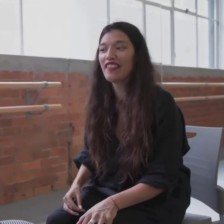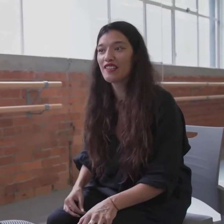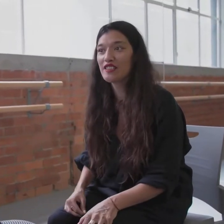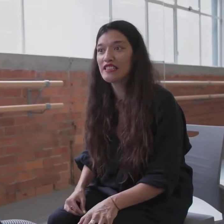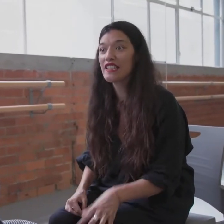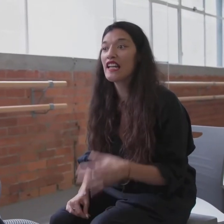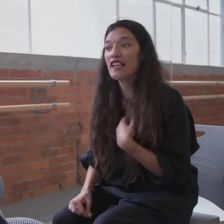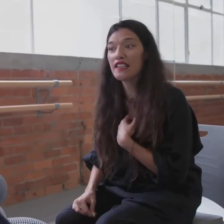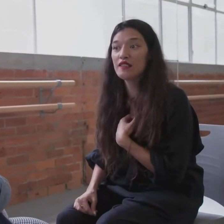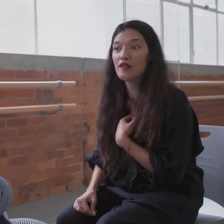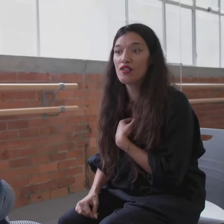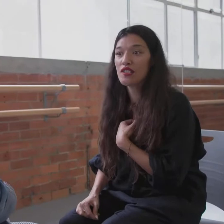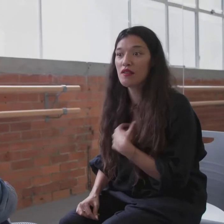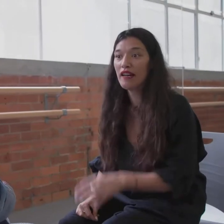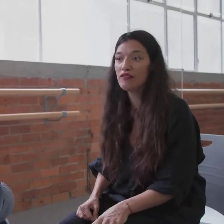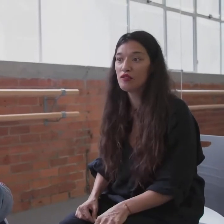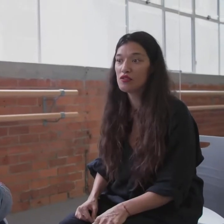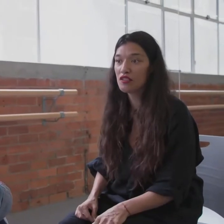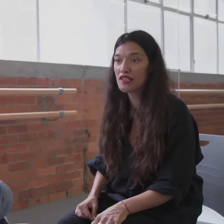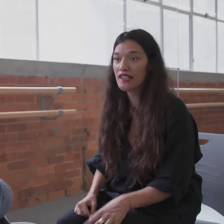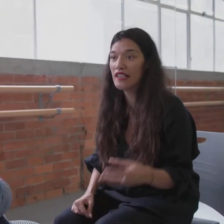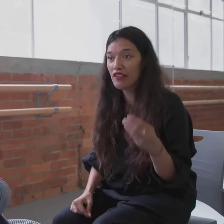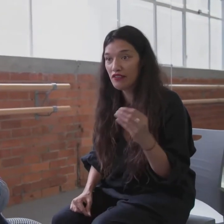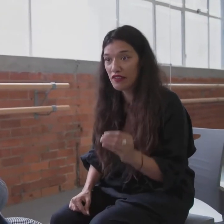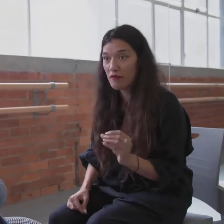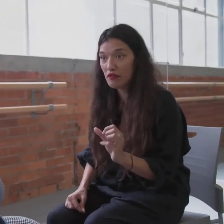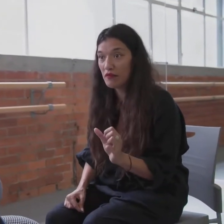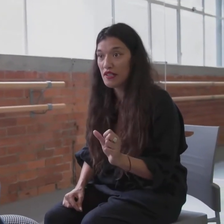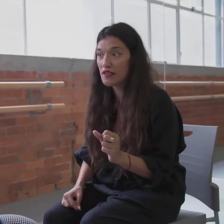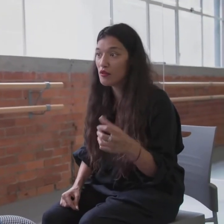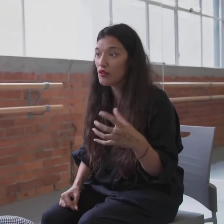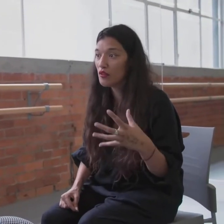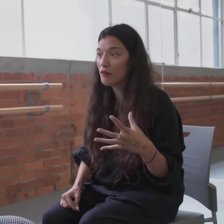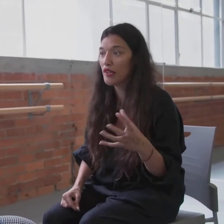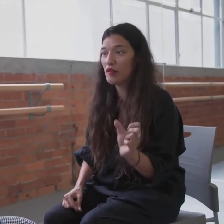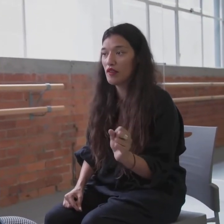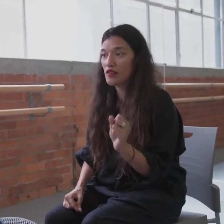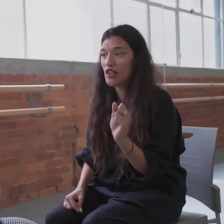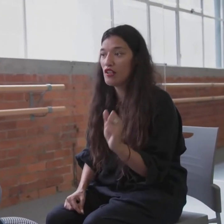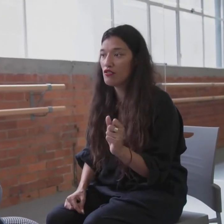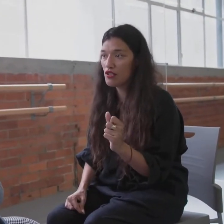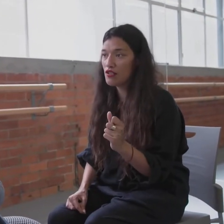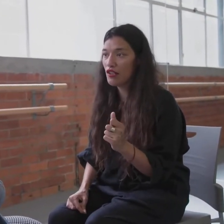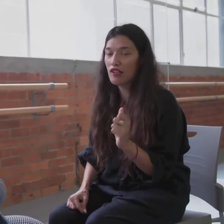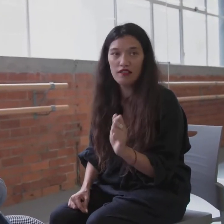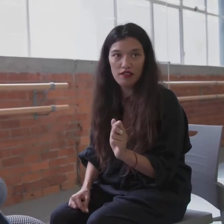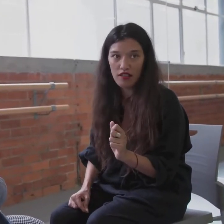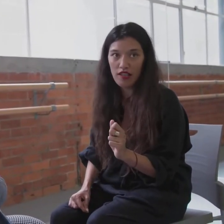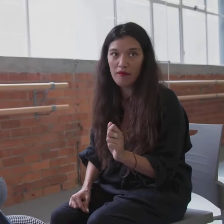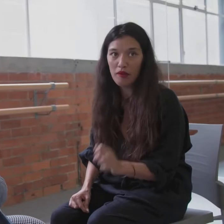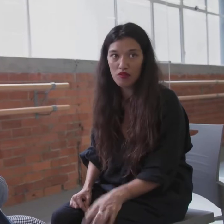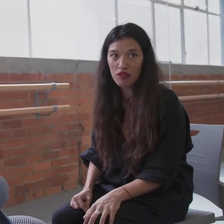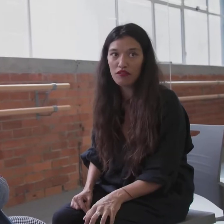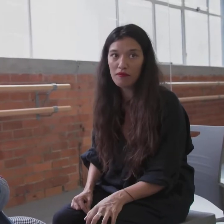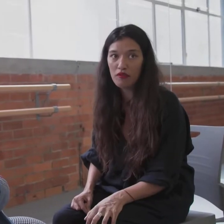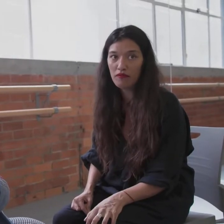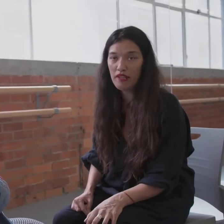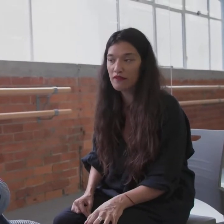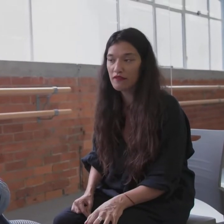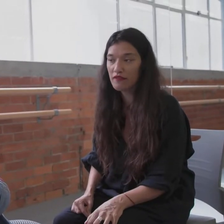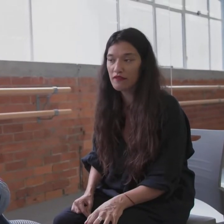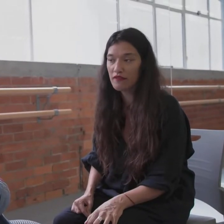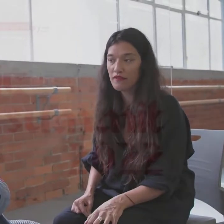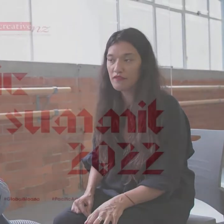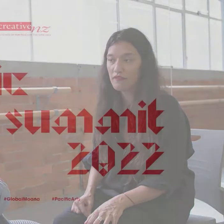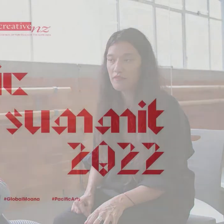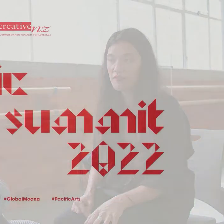yeah but I think she's I think that's why she is a powerful Storyteller even if the movement is small or big because she's so into the emotion of the